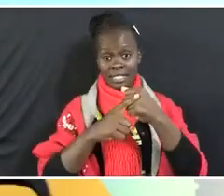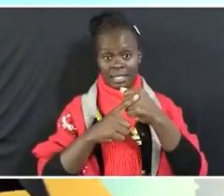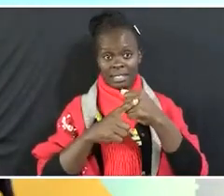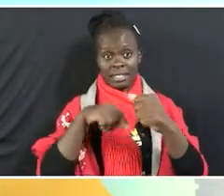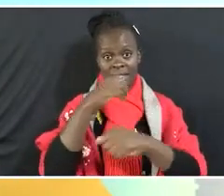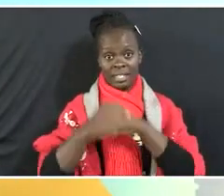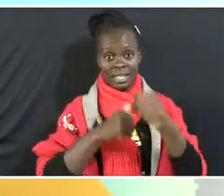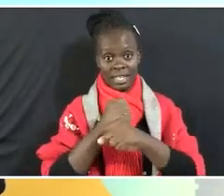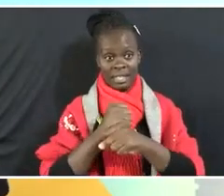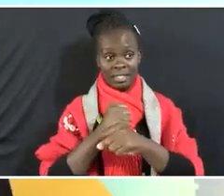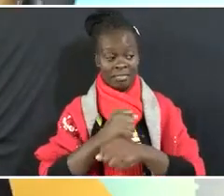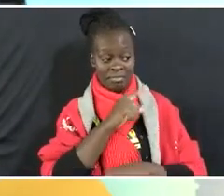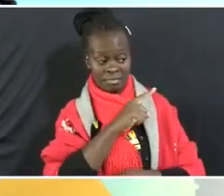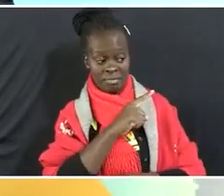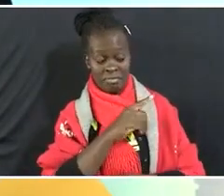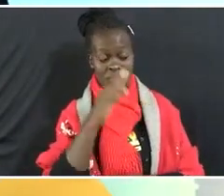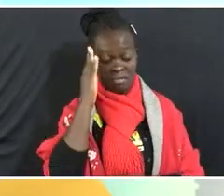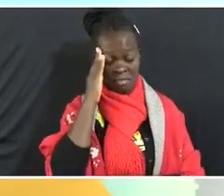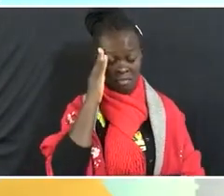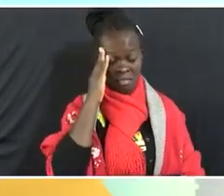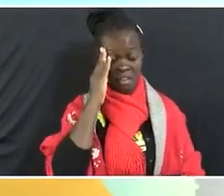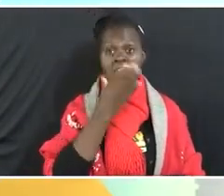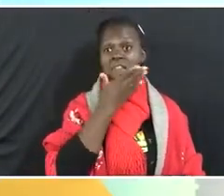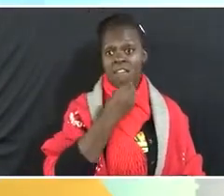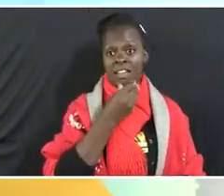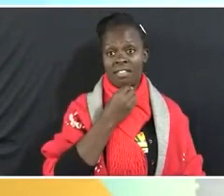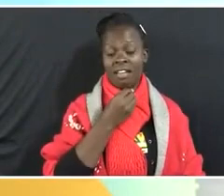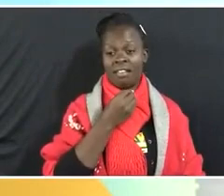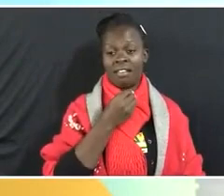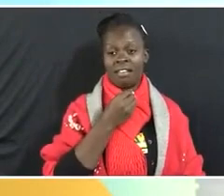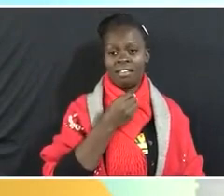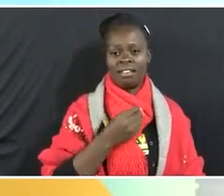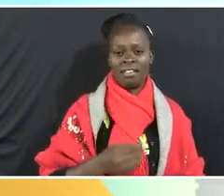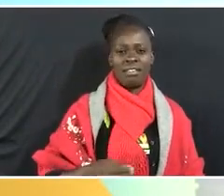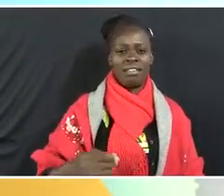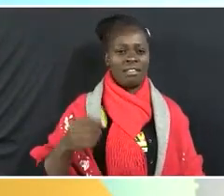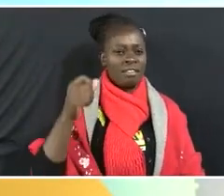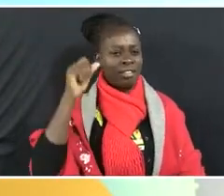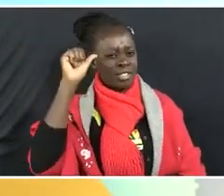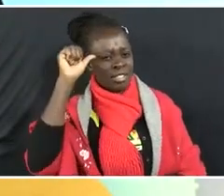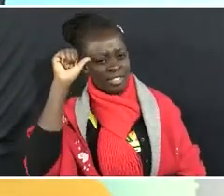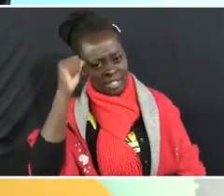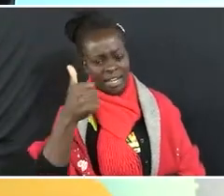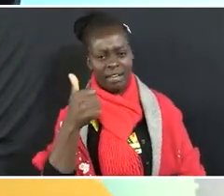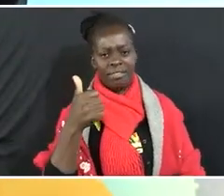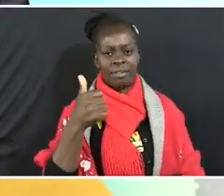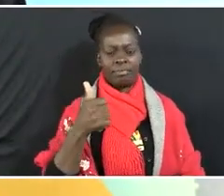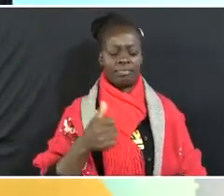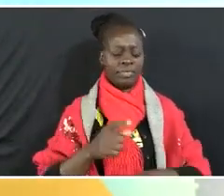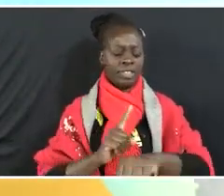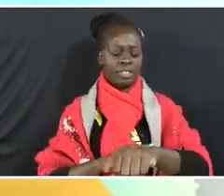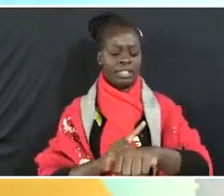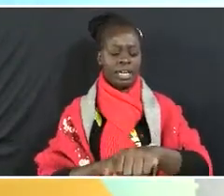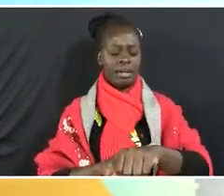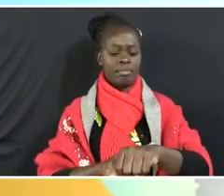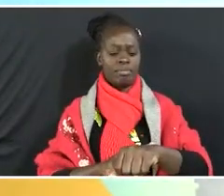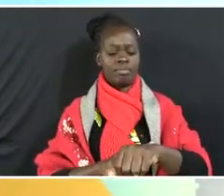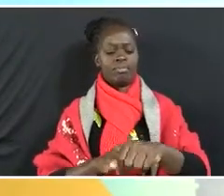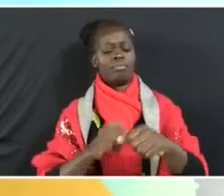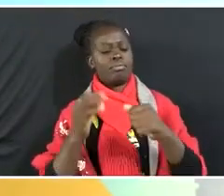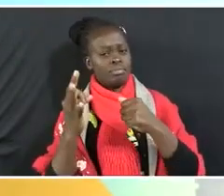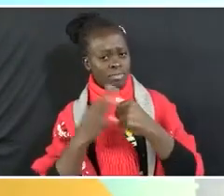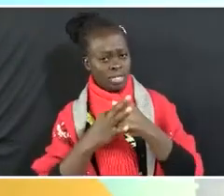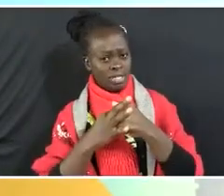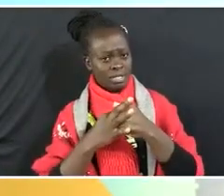is smarter than your dad. The day I turned 8 years old, I believed